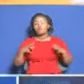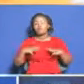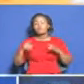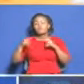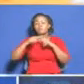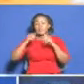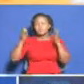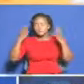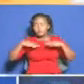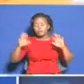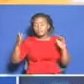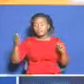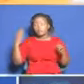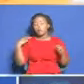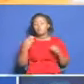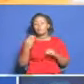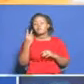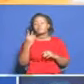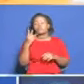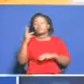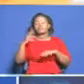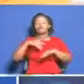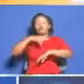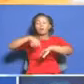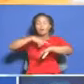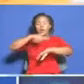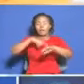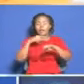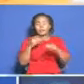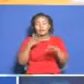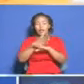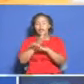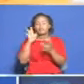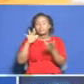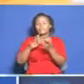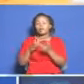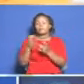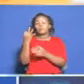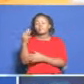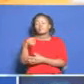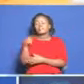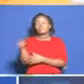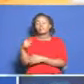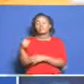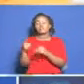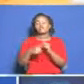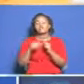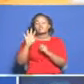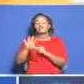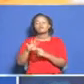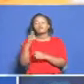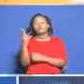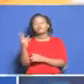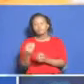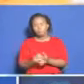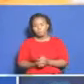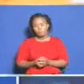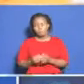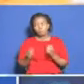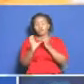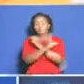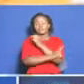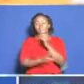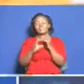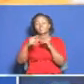the last 24 hours from a sample size of 3,654. The country's positivity rate stands